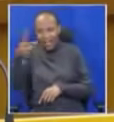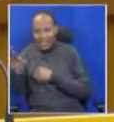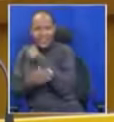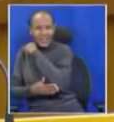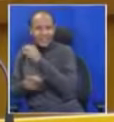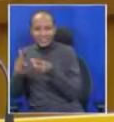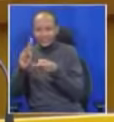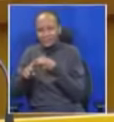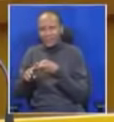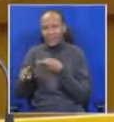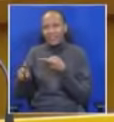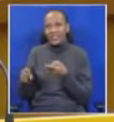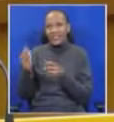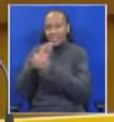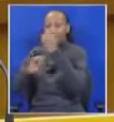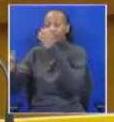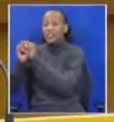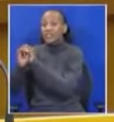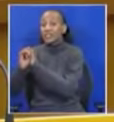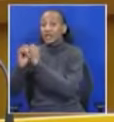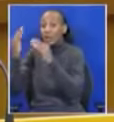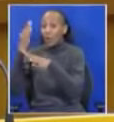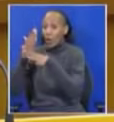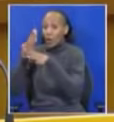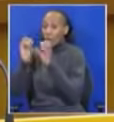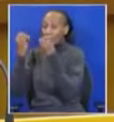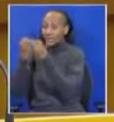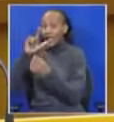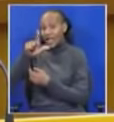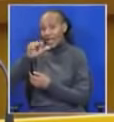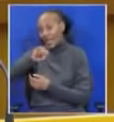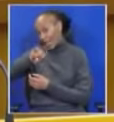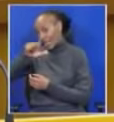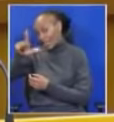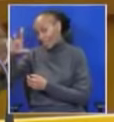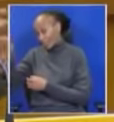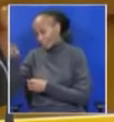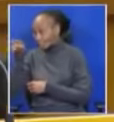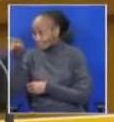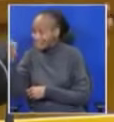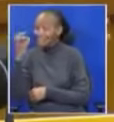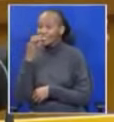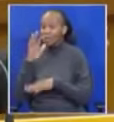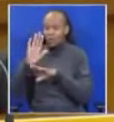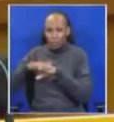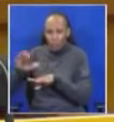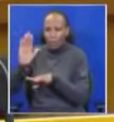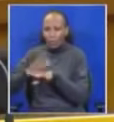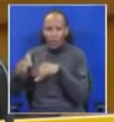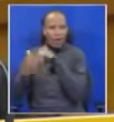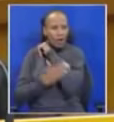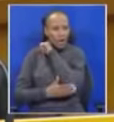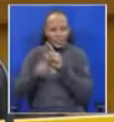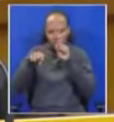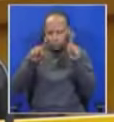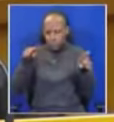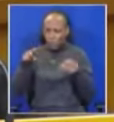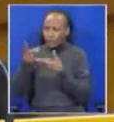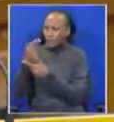the ILO, the International Labour Organization, they will tell you that more and more countries around the